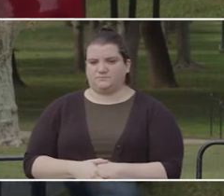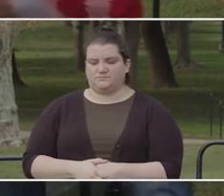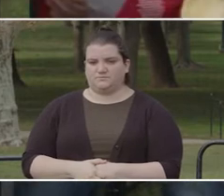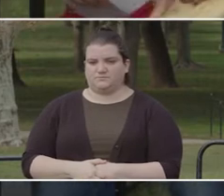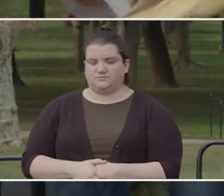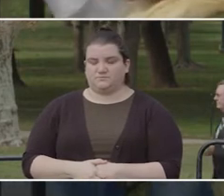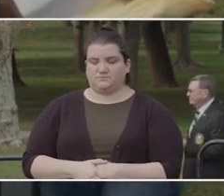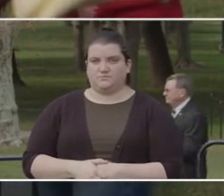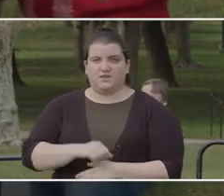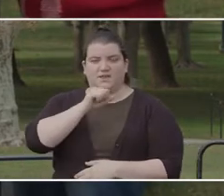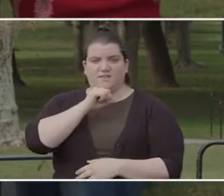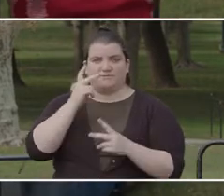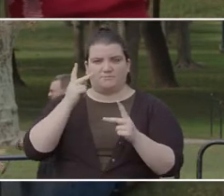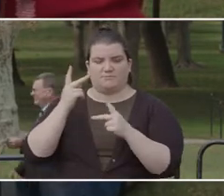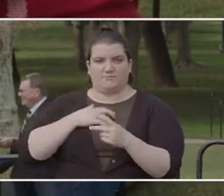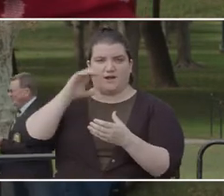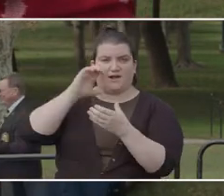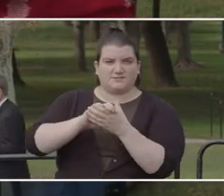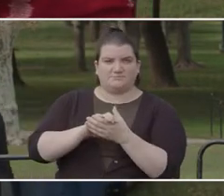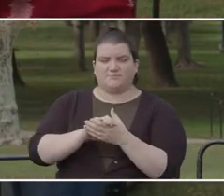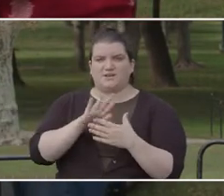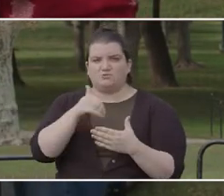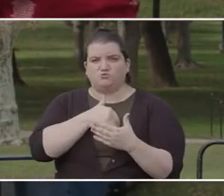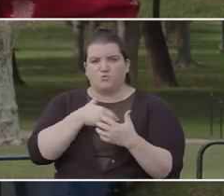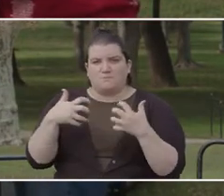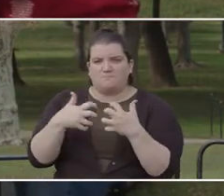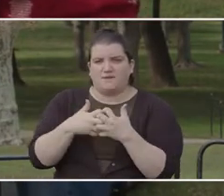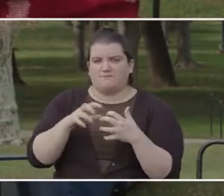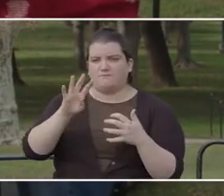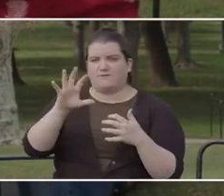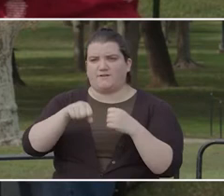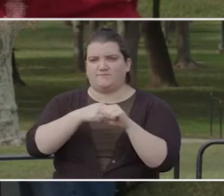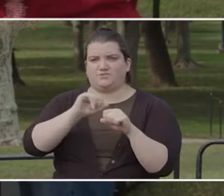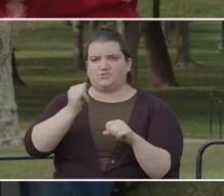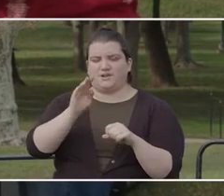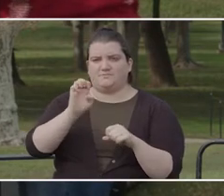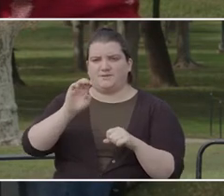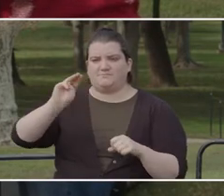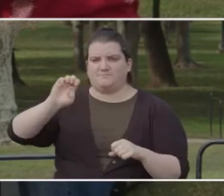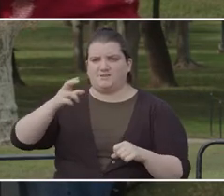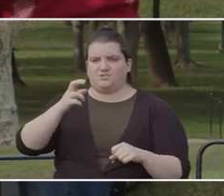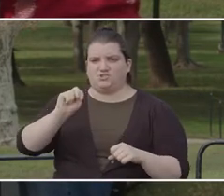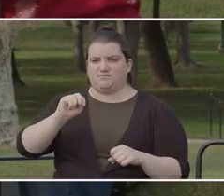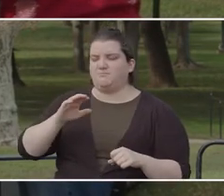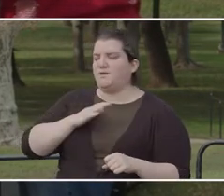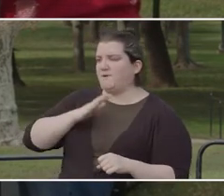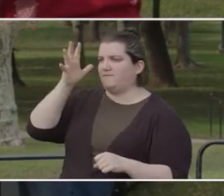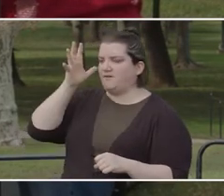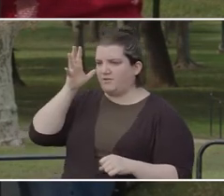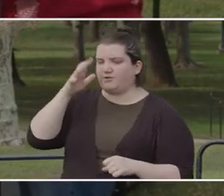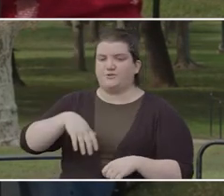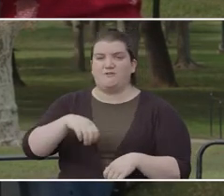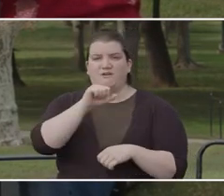In loving memory of my husband and soulmate of 45 years, J.B. Meacham. My father. Loving husband,